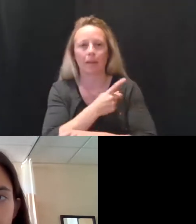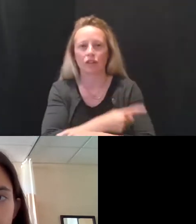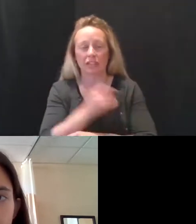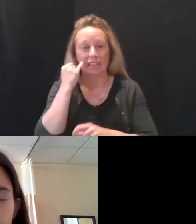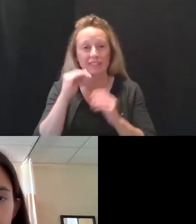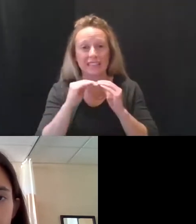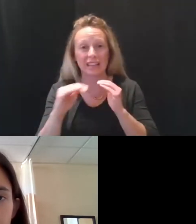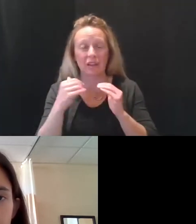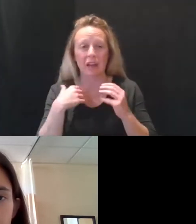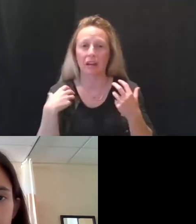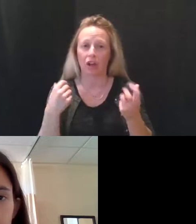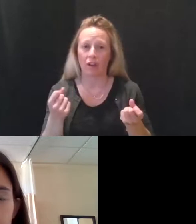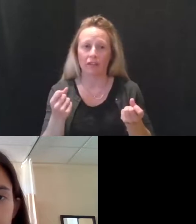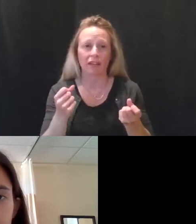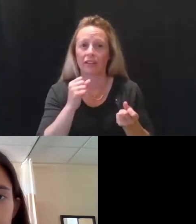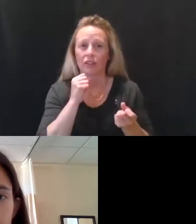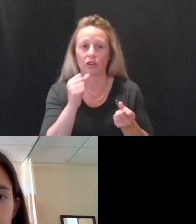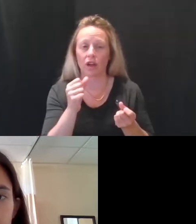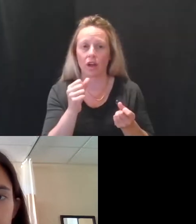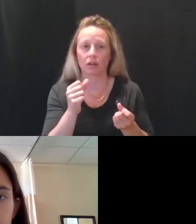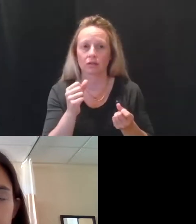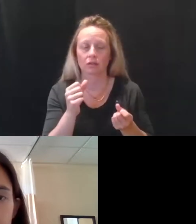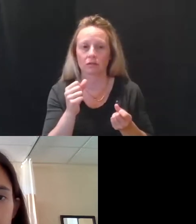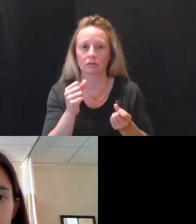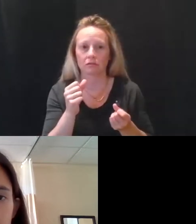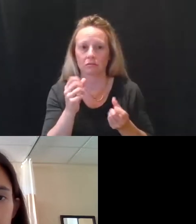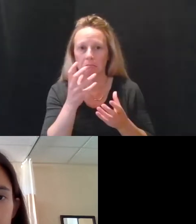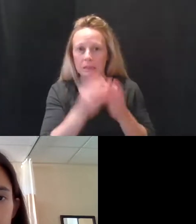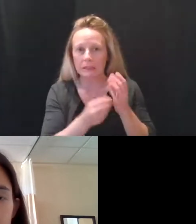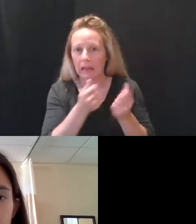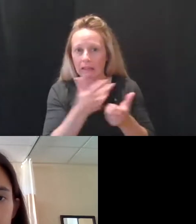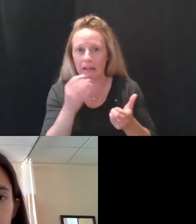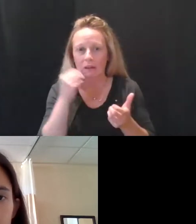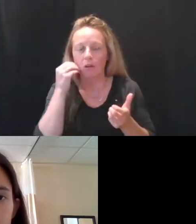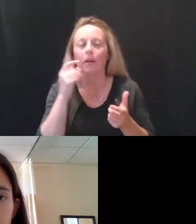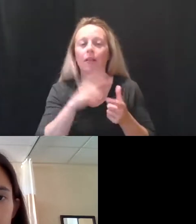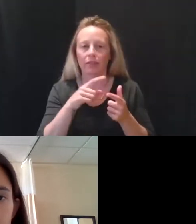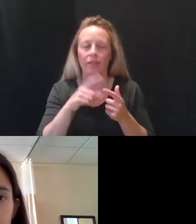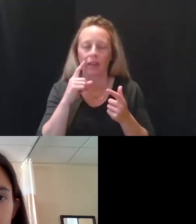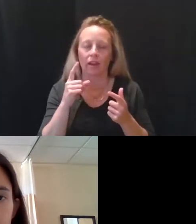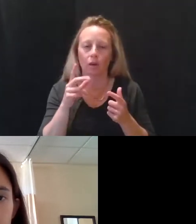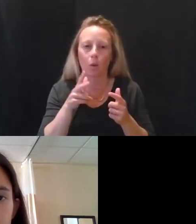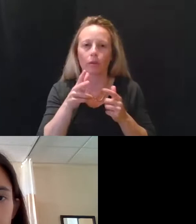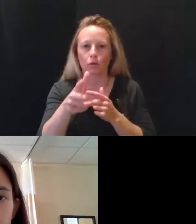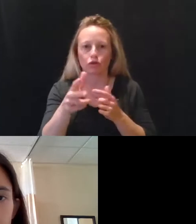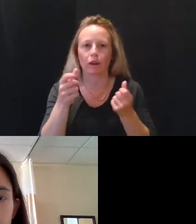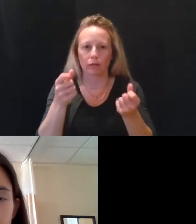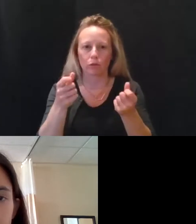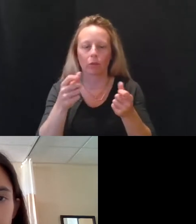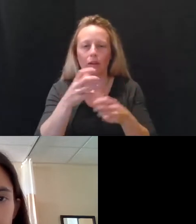confident that they are not missing on anything at home, those patients are going through the drive-through and getting the COVID test.